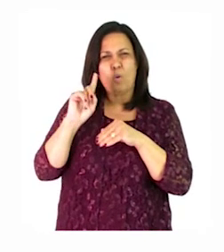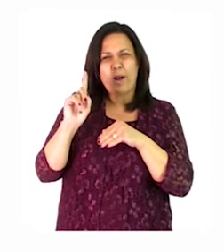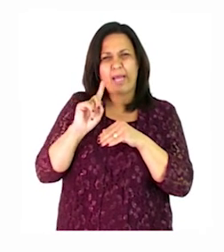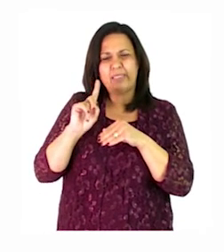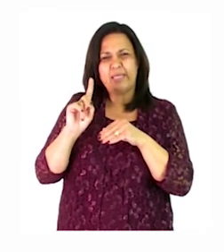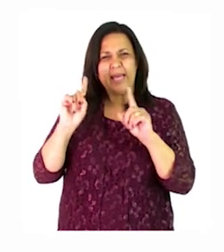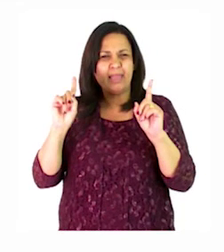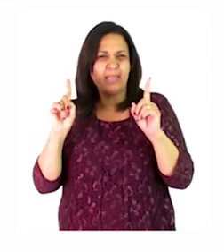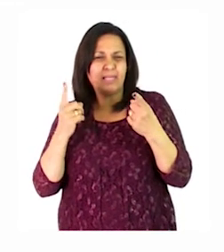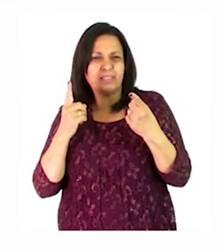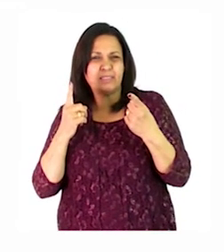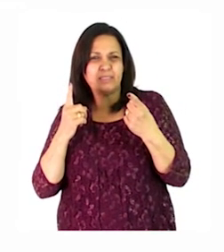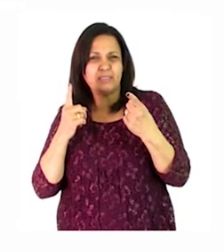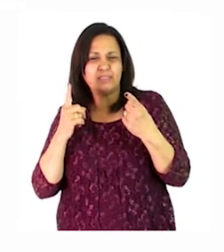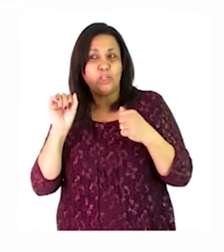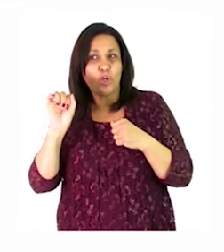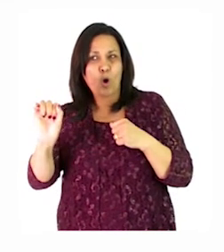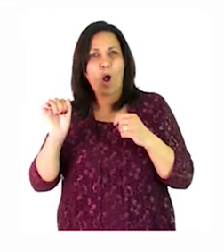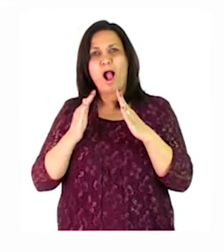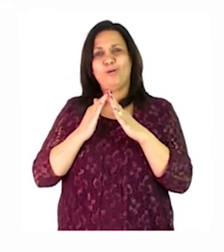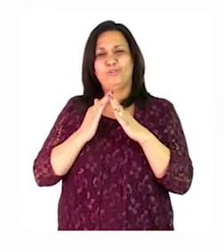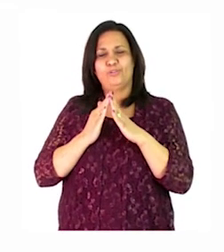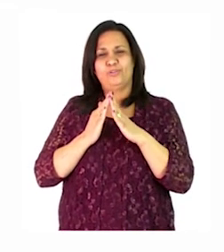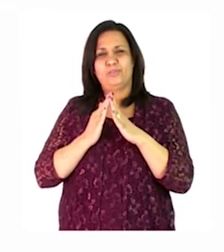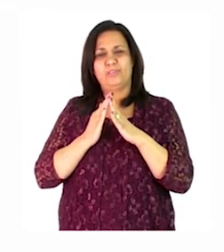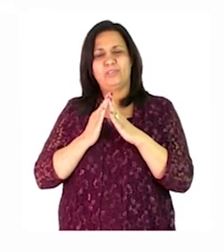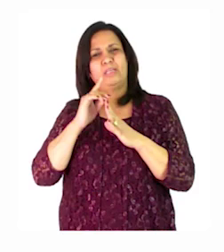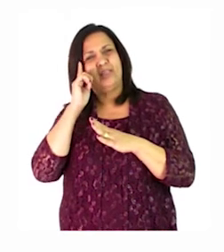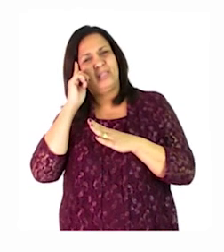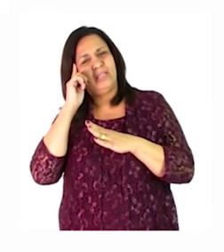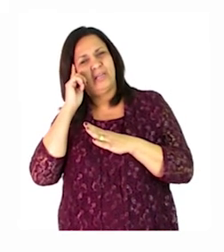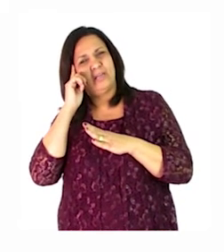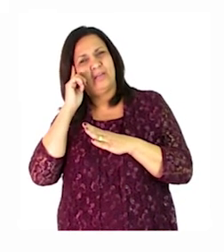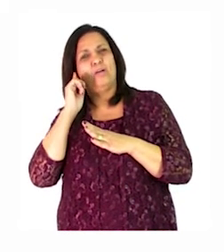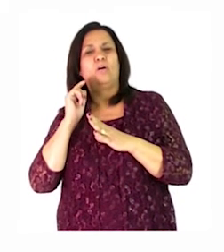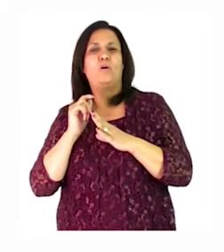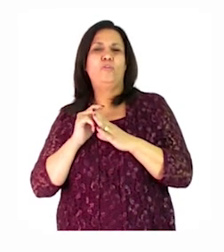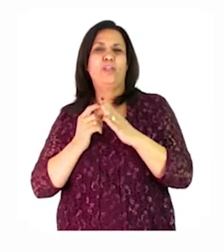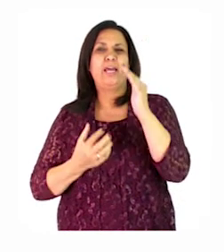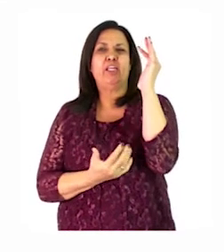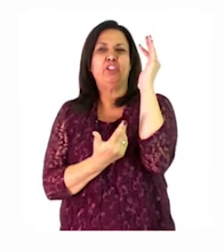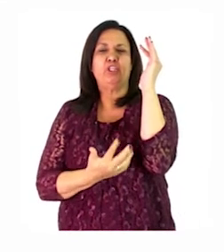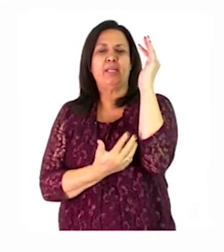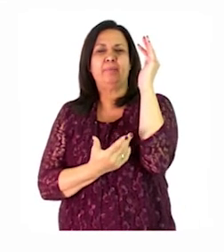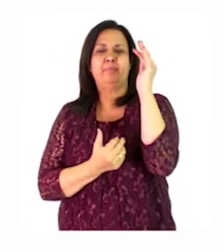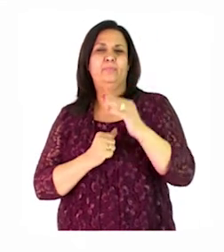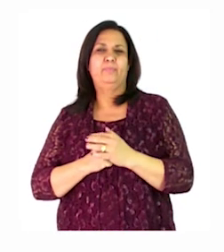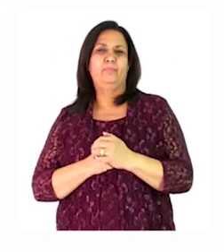you find in your house? Think of the kitchen. We find a